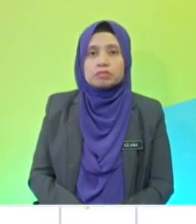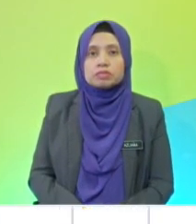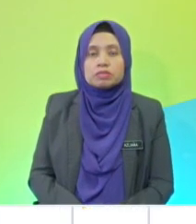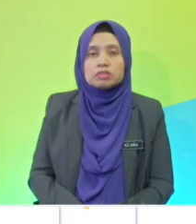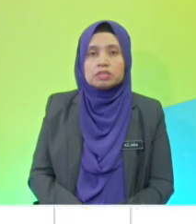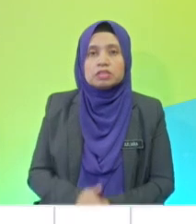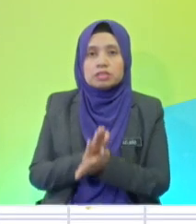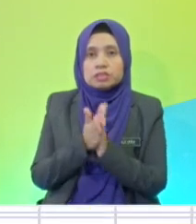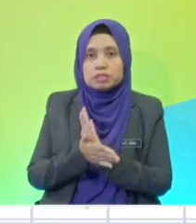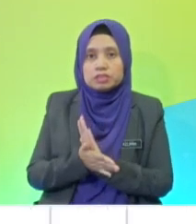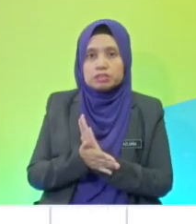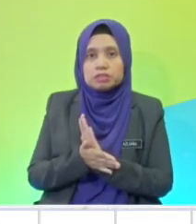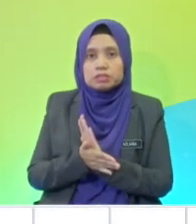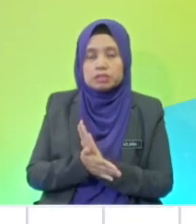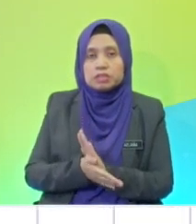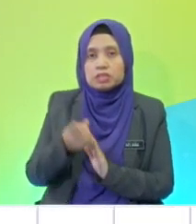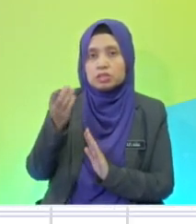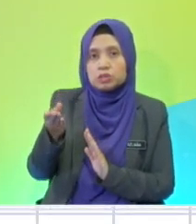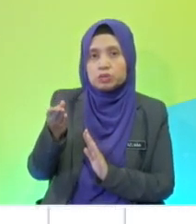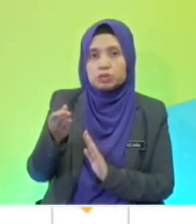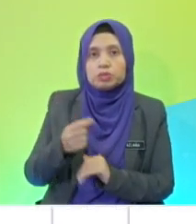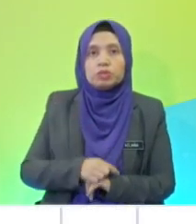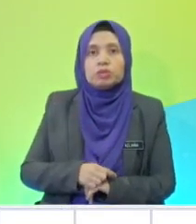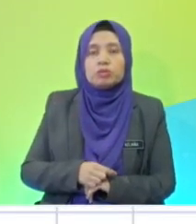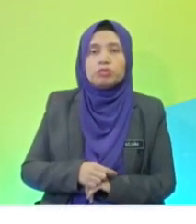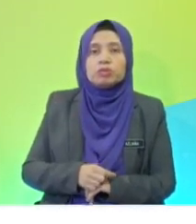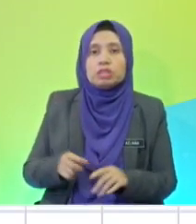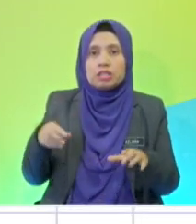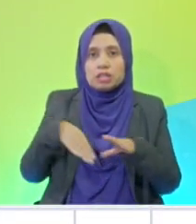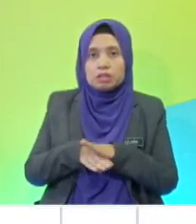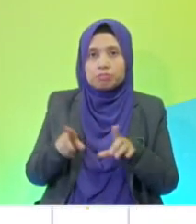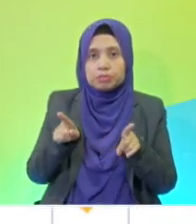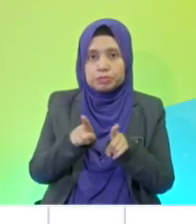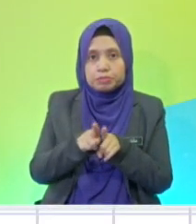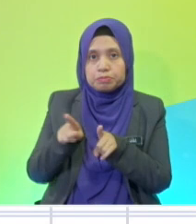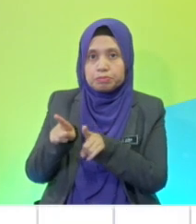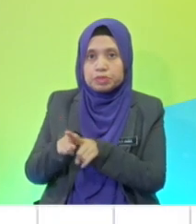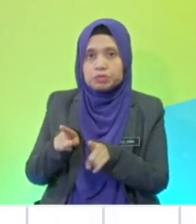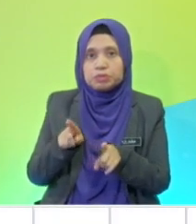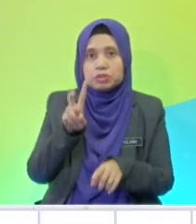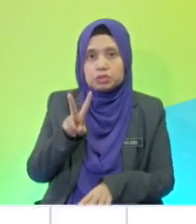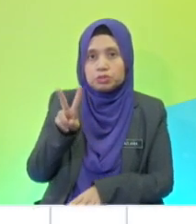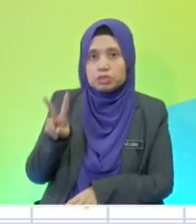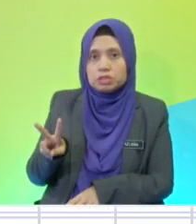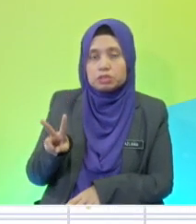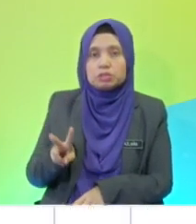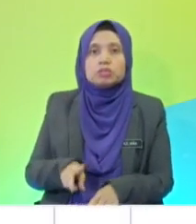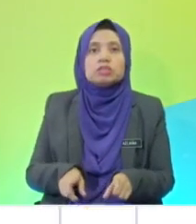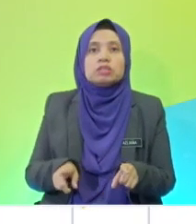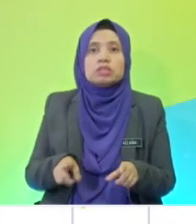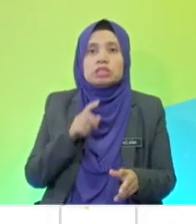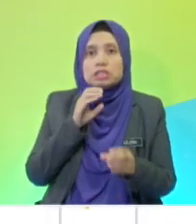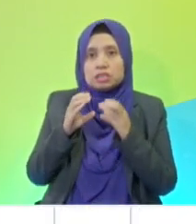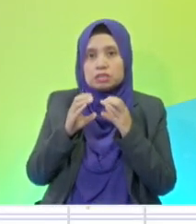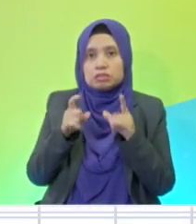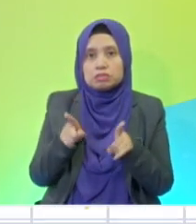So, in a minute, you're going to work in pairs. In your pairs, you're going to talk